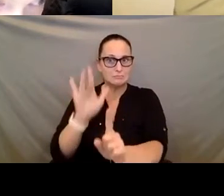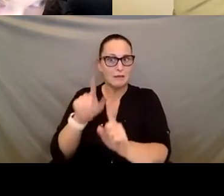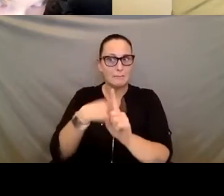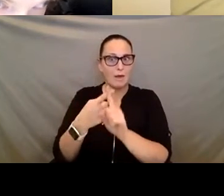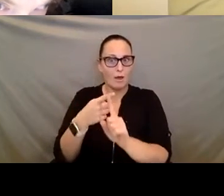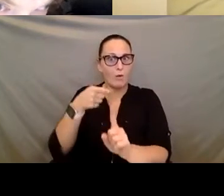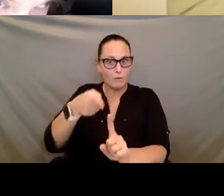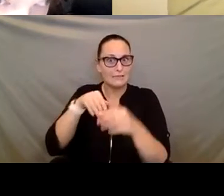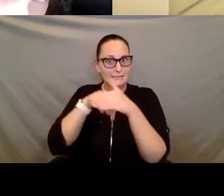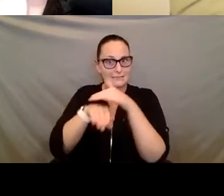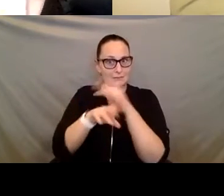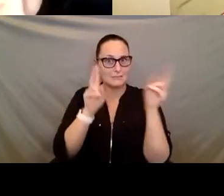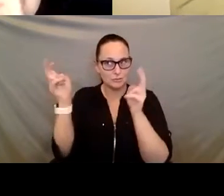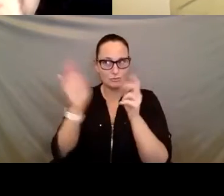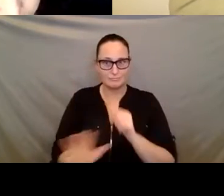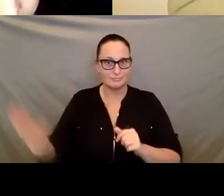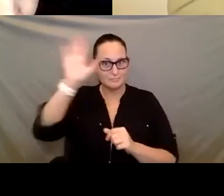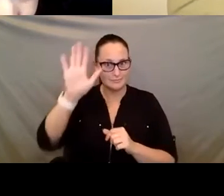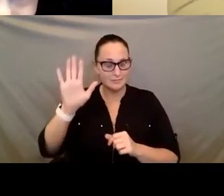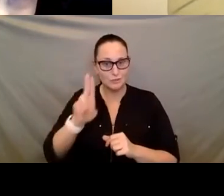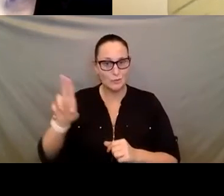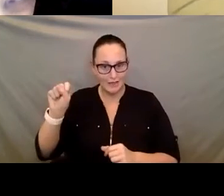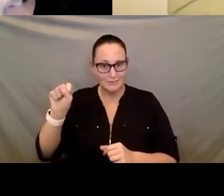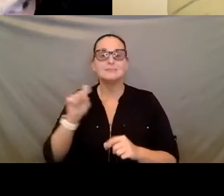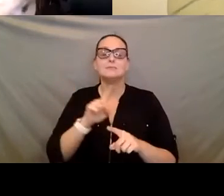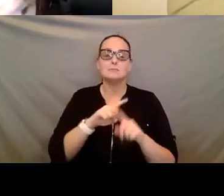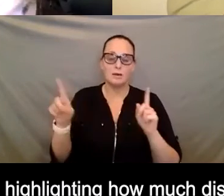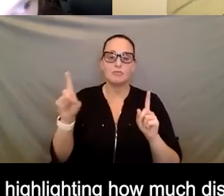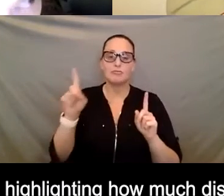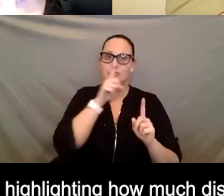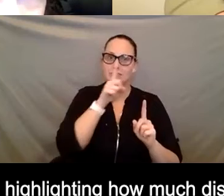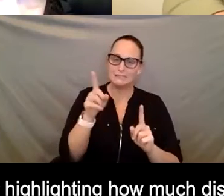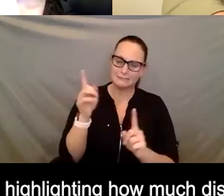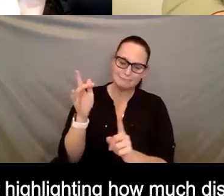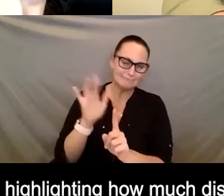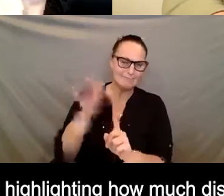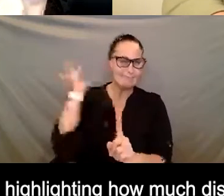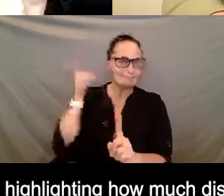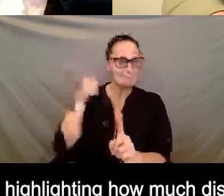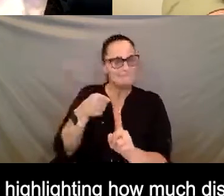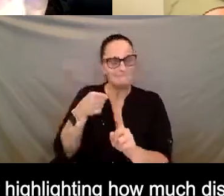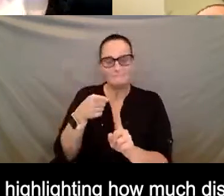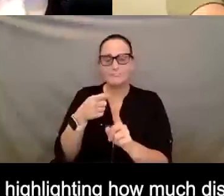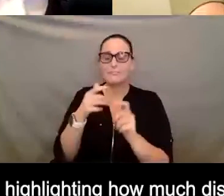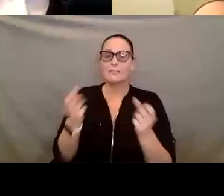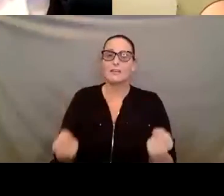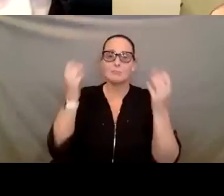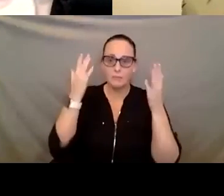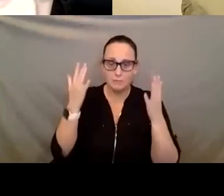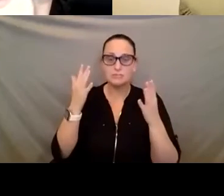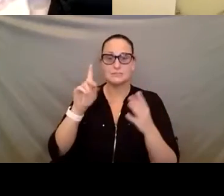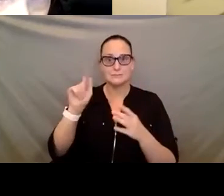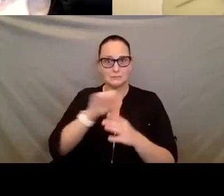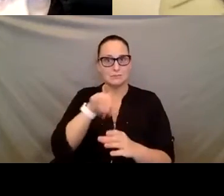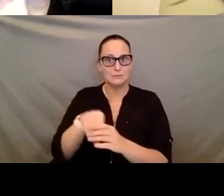accessibility issues across the country, but really highlighting how much disability participation we've